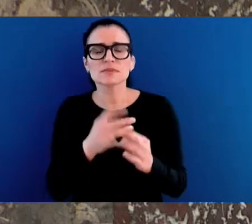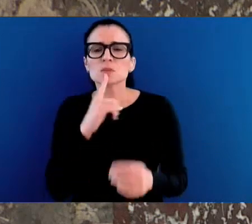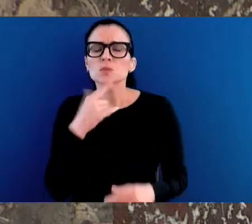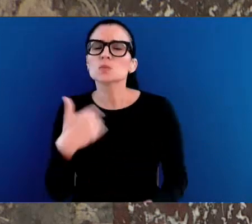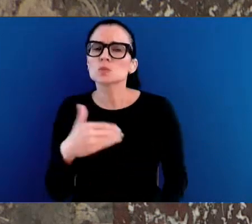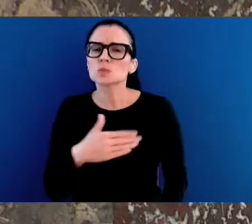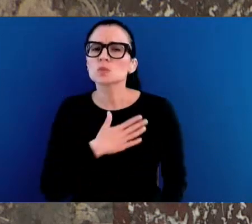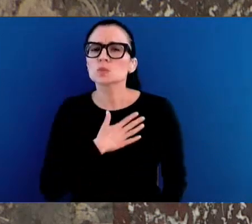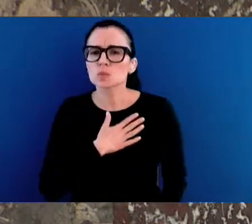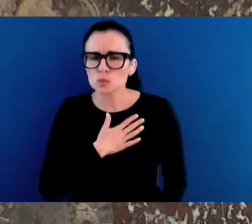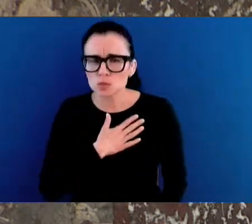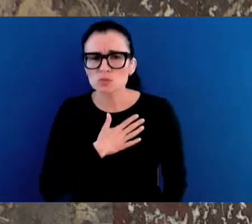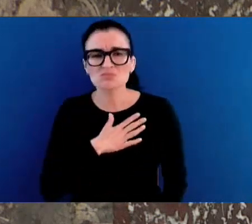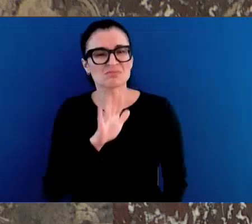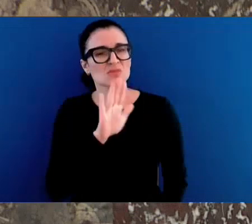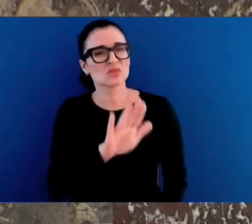disturbing,